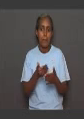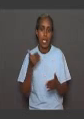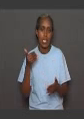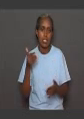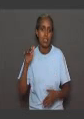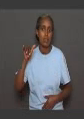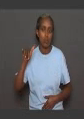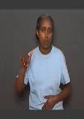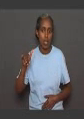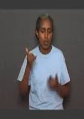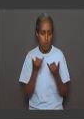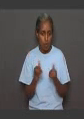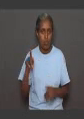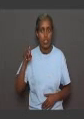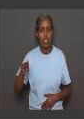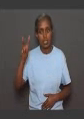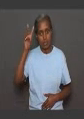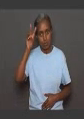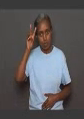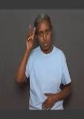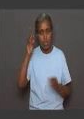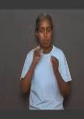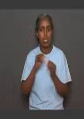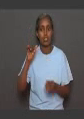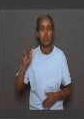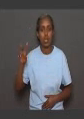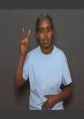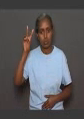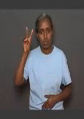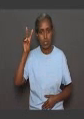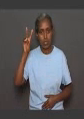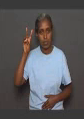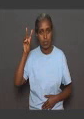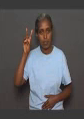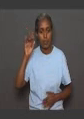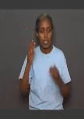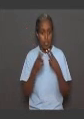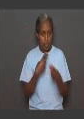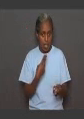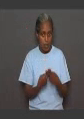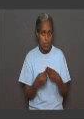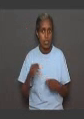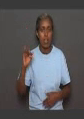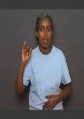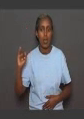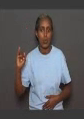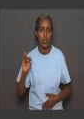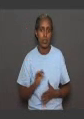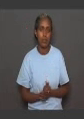minus y over x squared plus y squared times